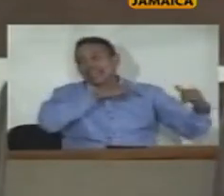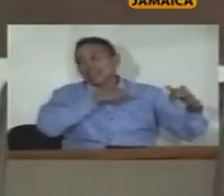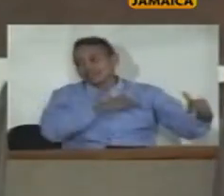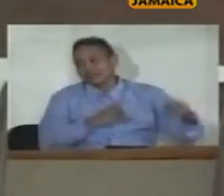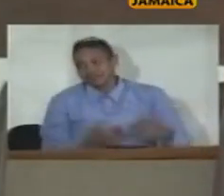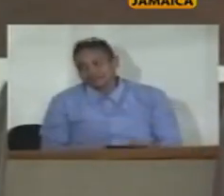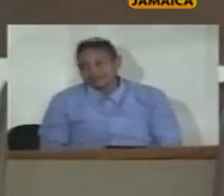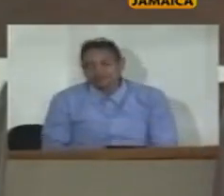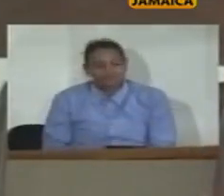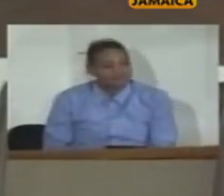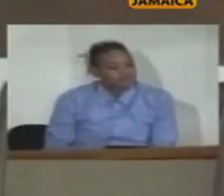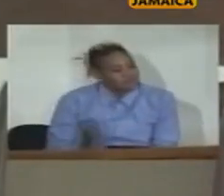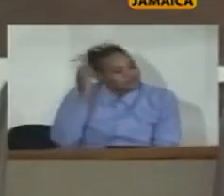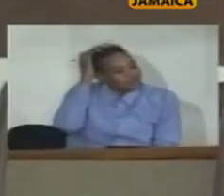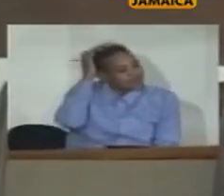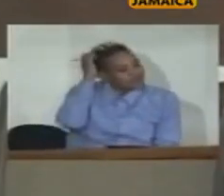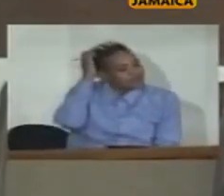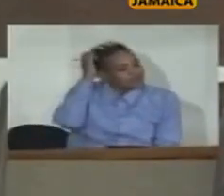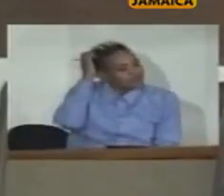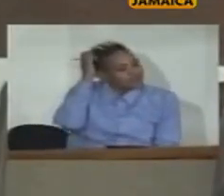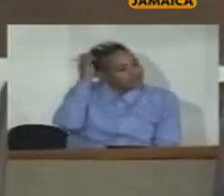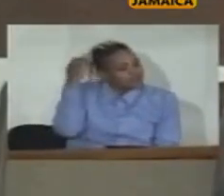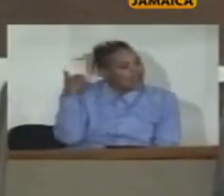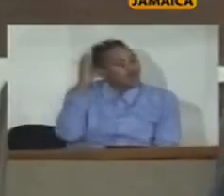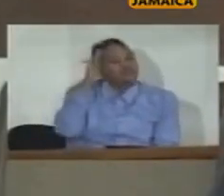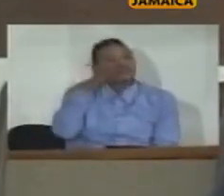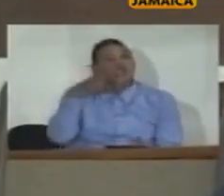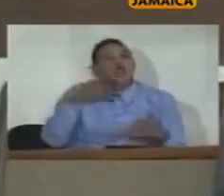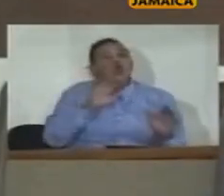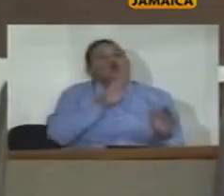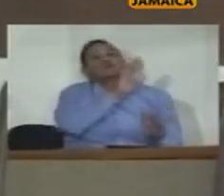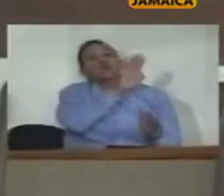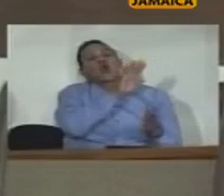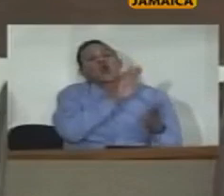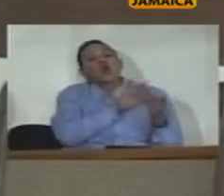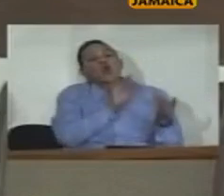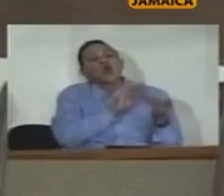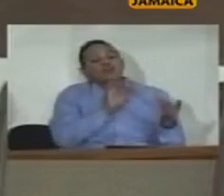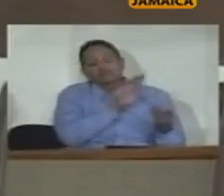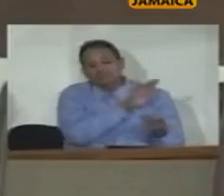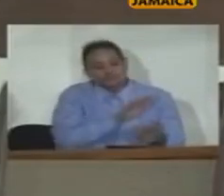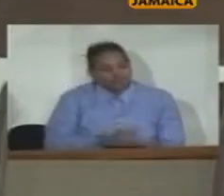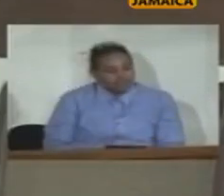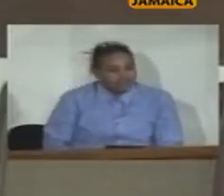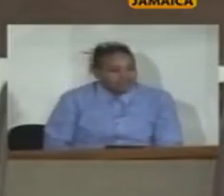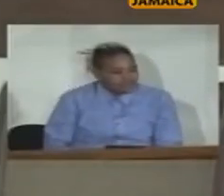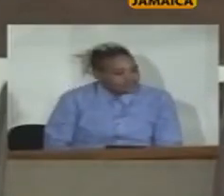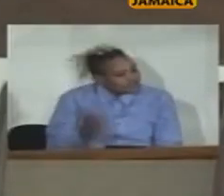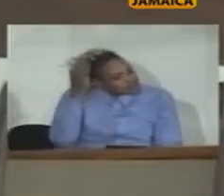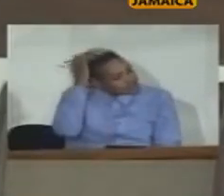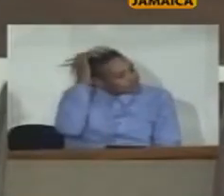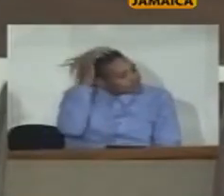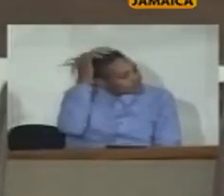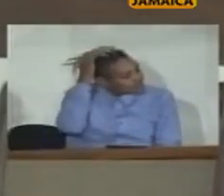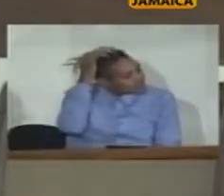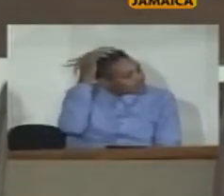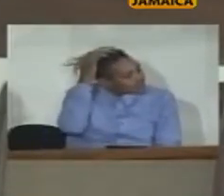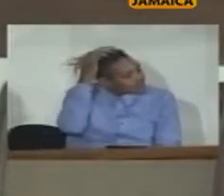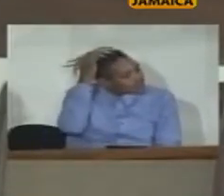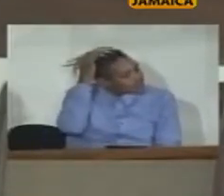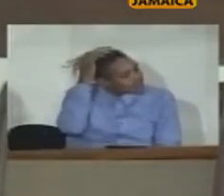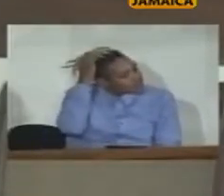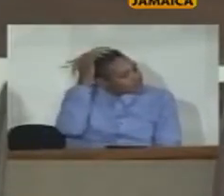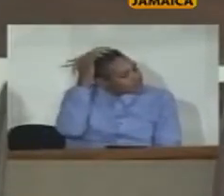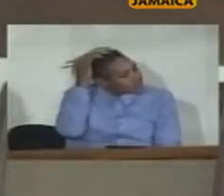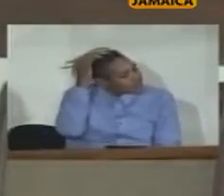on a So point of order. I will not countenance your I am suggestion. rising on a point One of minute, order. Mr. Samuda. Mr. 1 minute, Speaker, Mr.